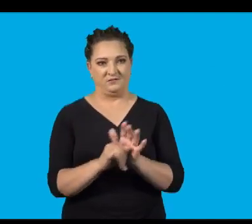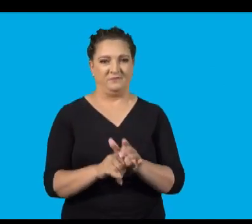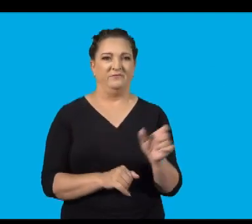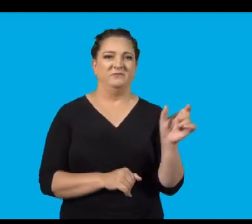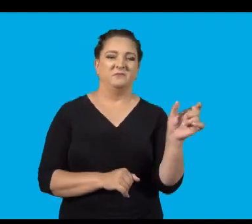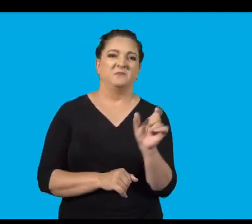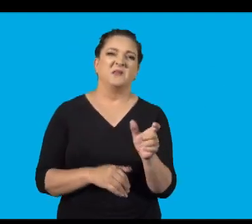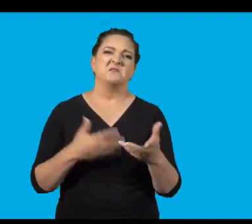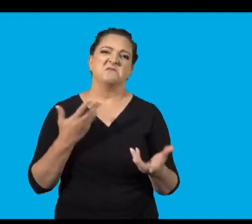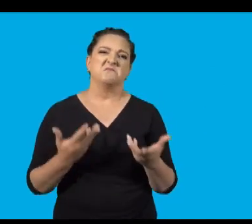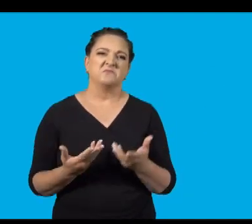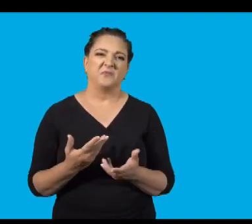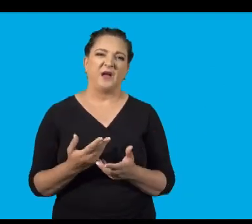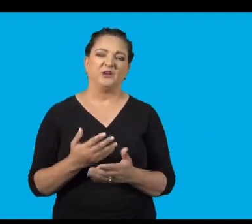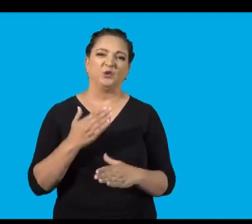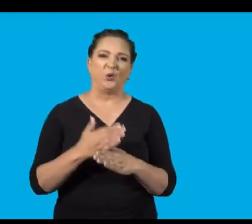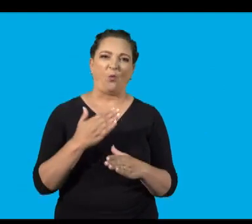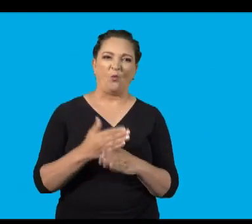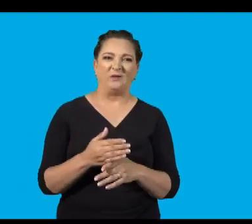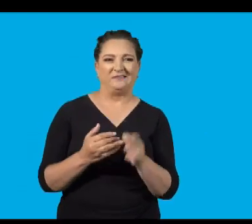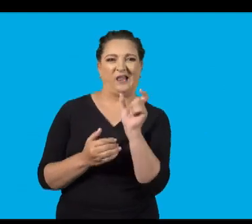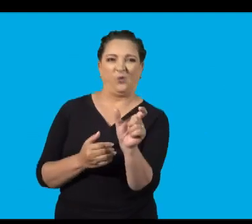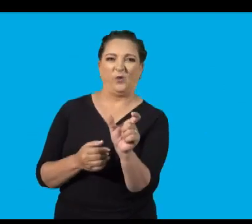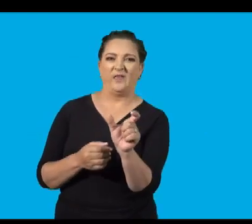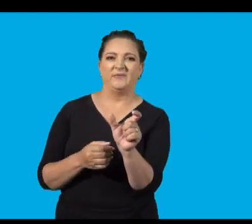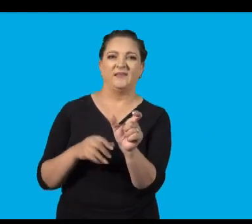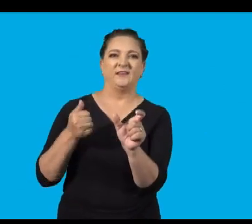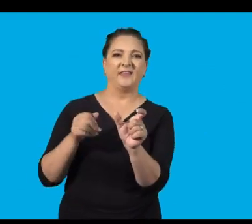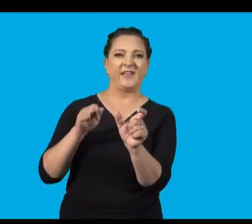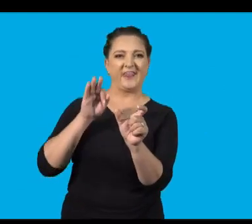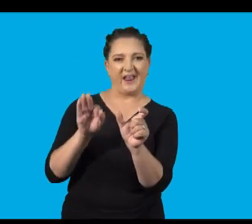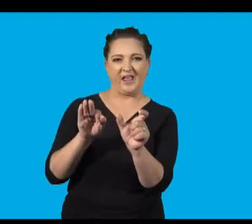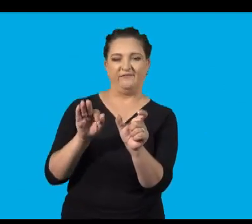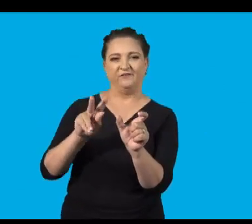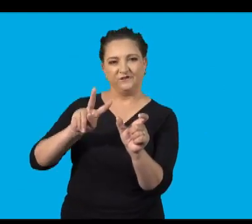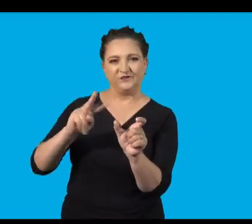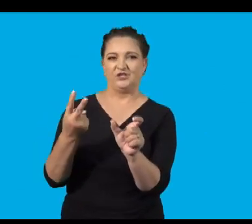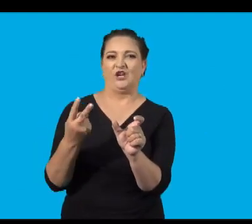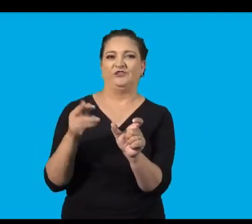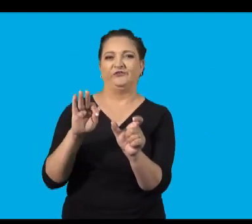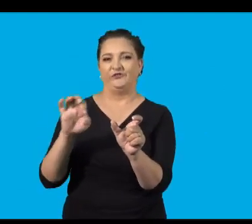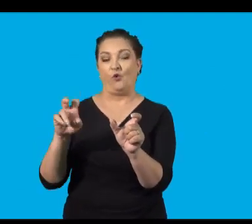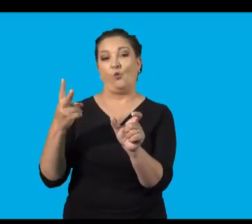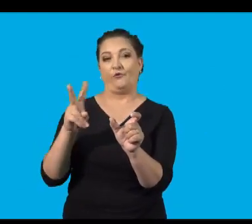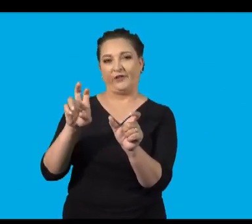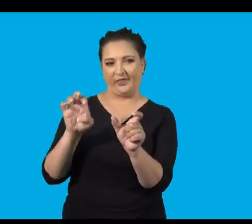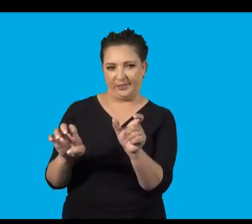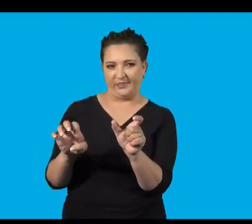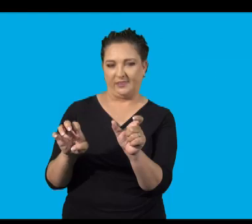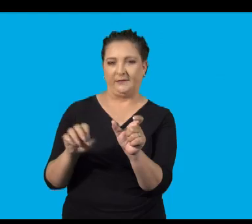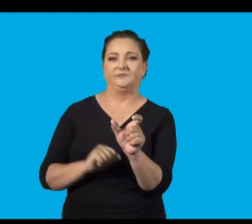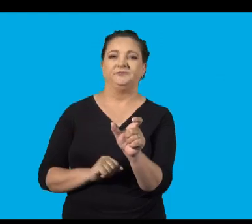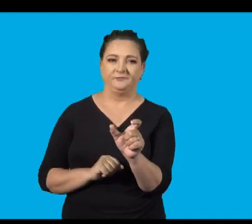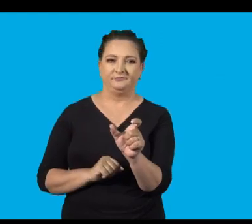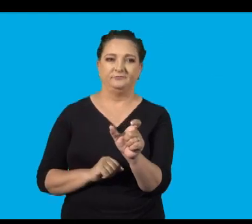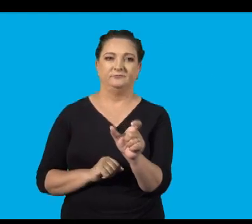okay? If a word ends on F, all right, or in FE, change it to V or VE to form the plural, all right? So we're